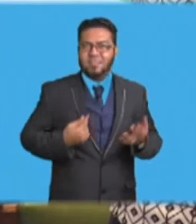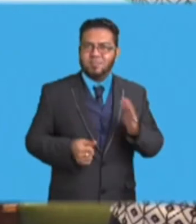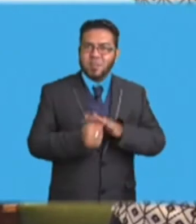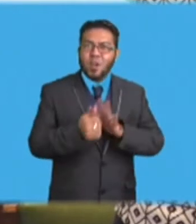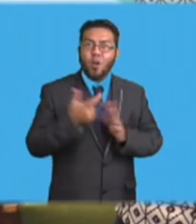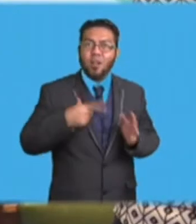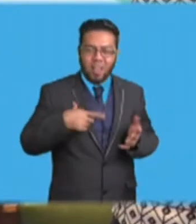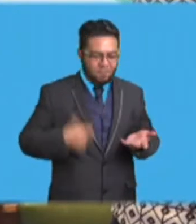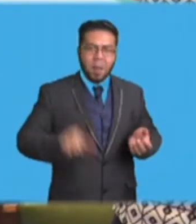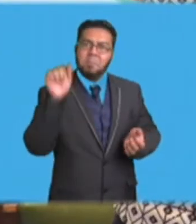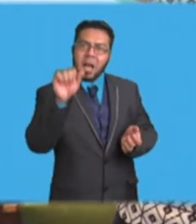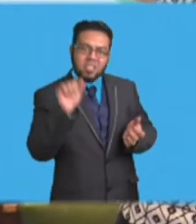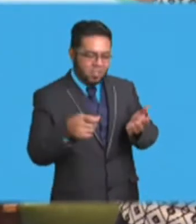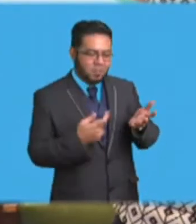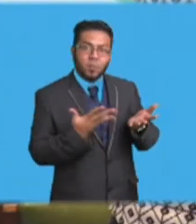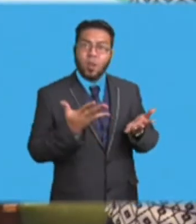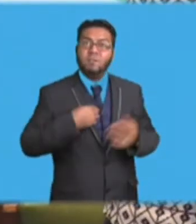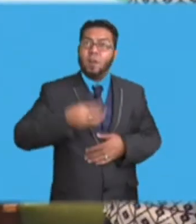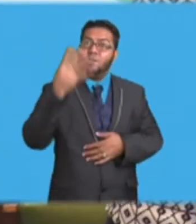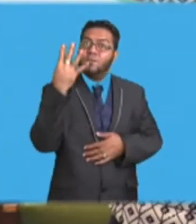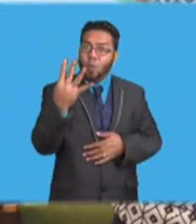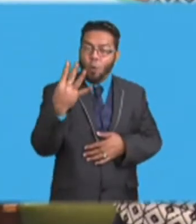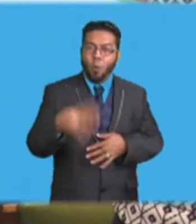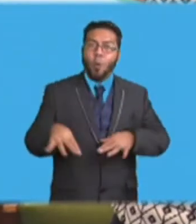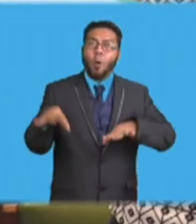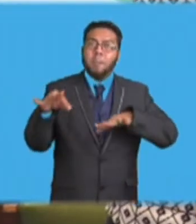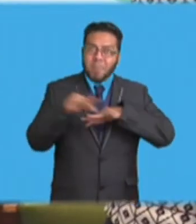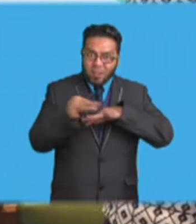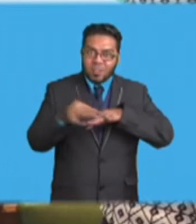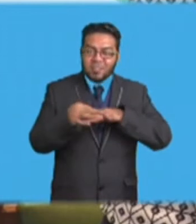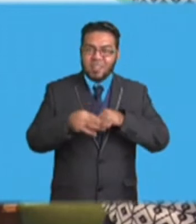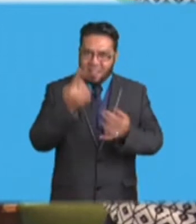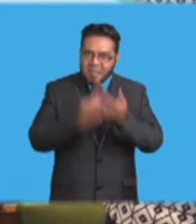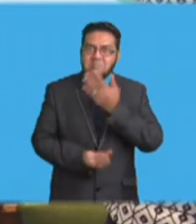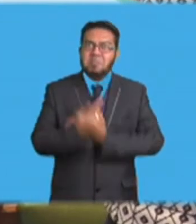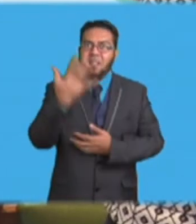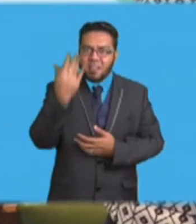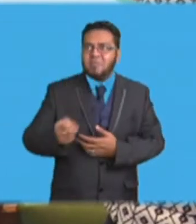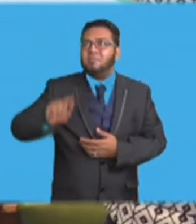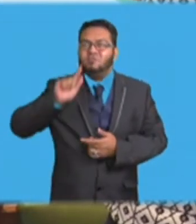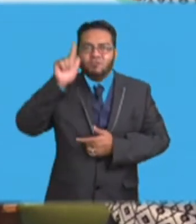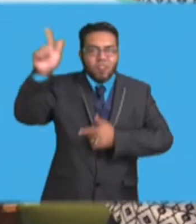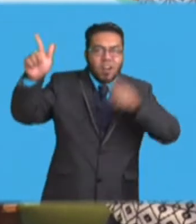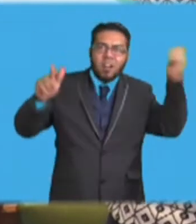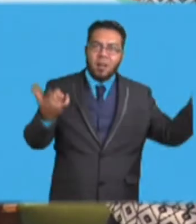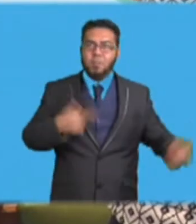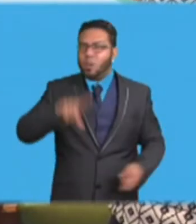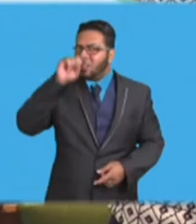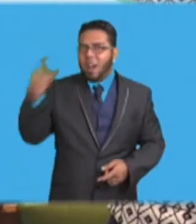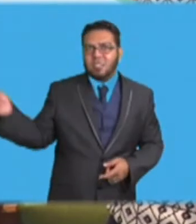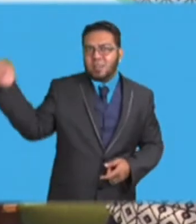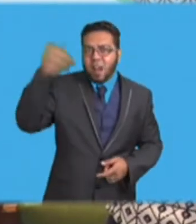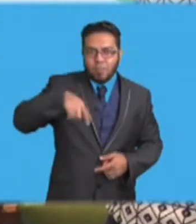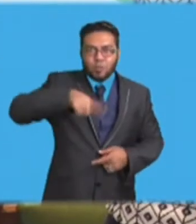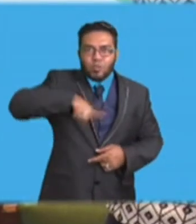we've also had 4 marriages in these mobile service delivery buses in the rural